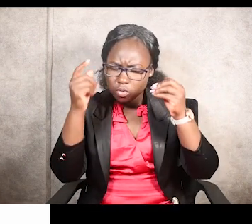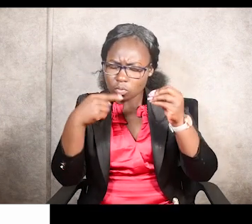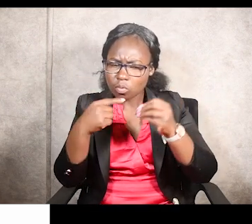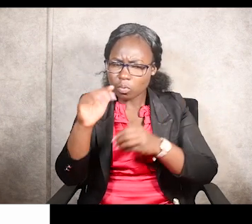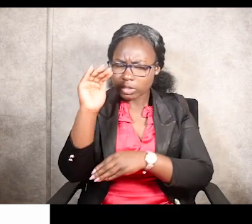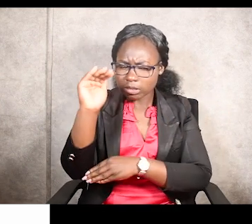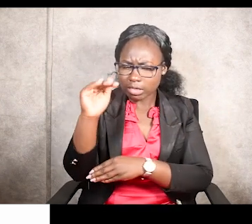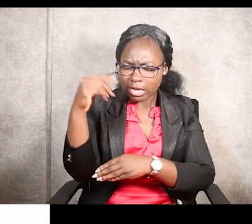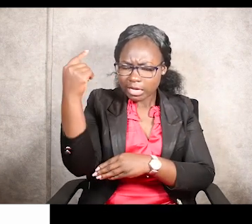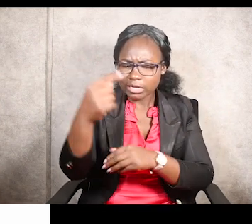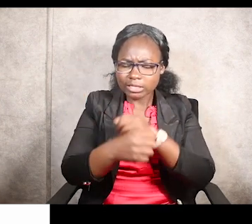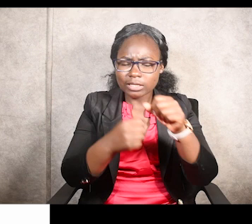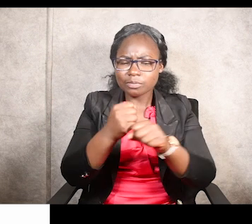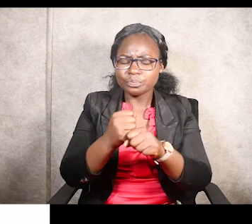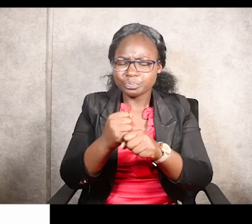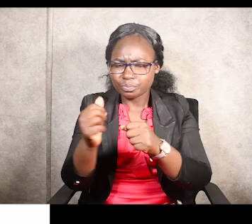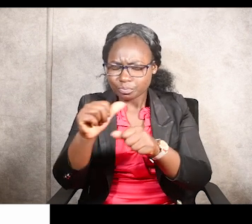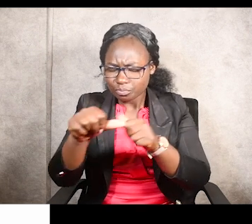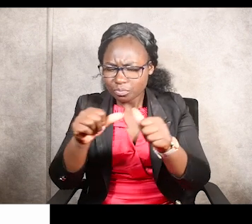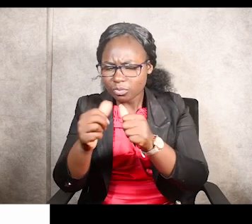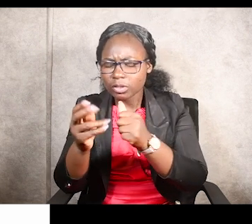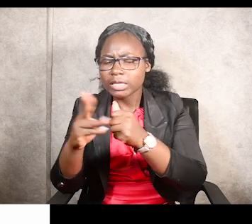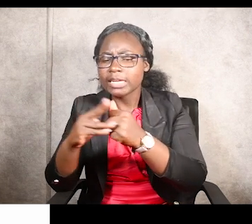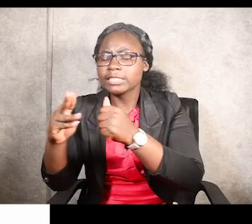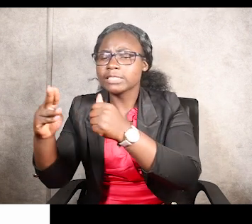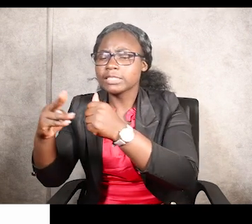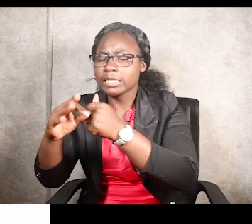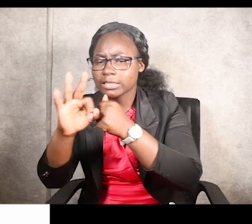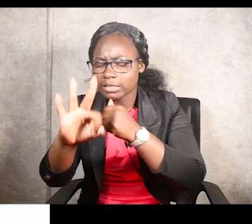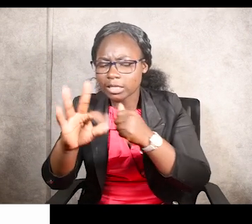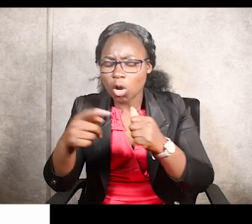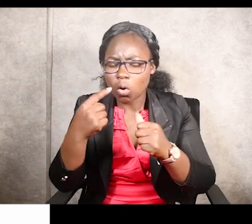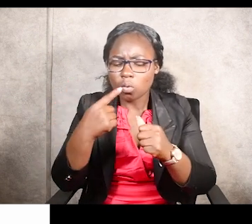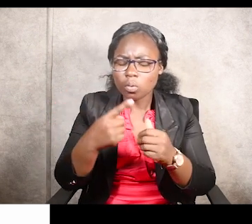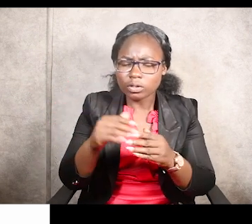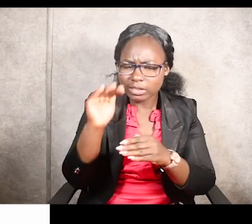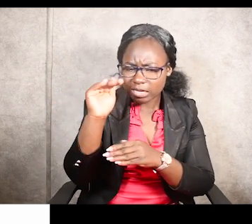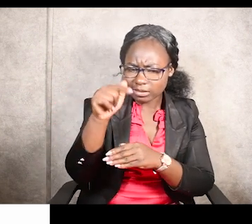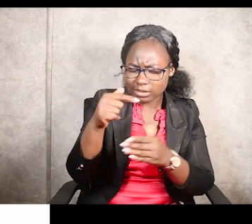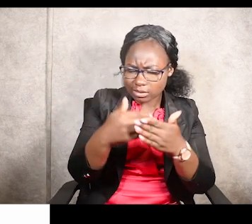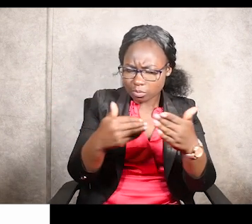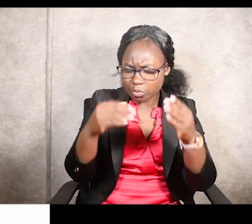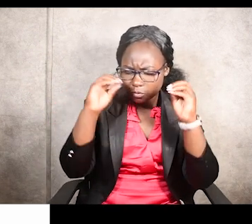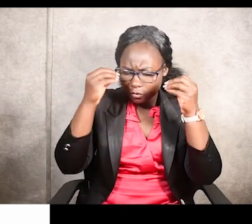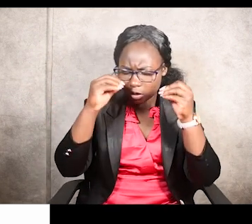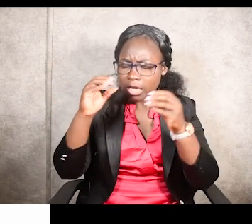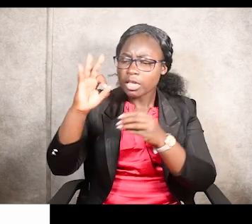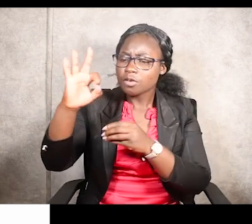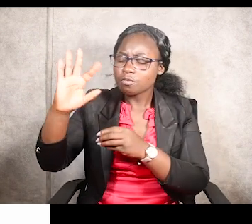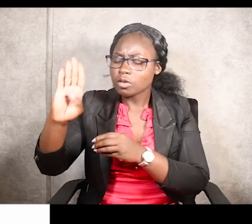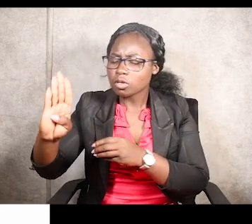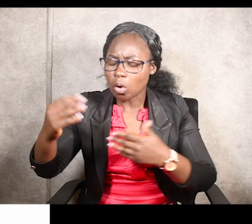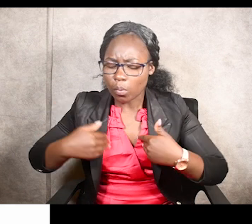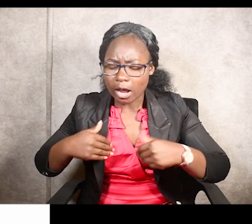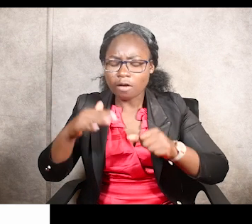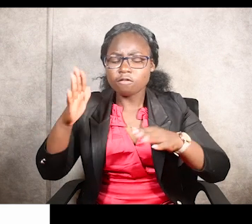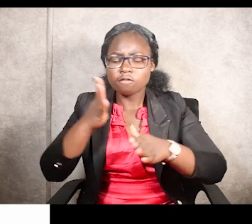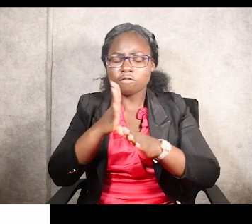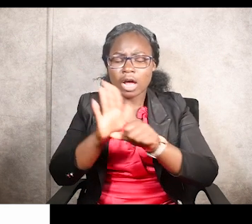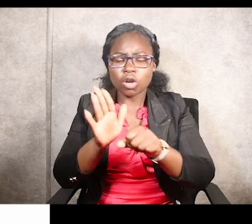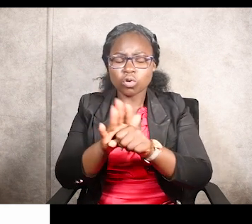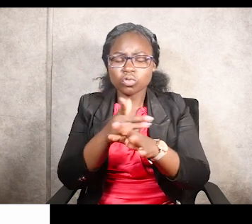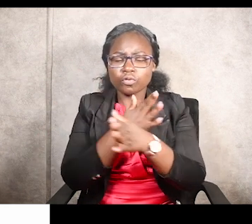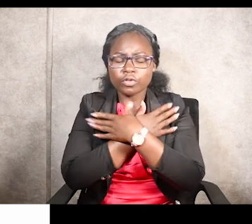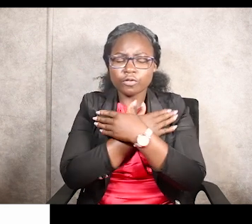around 1998, around there. Who was asked these questions before Google? In Facebook, you may have more friends than people you meet in your